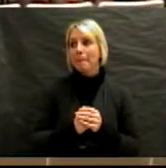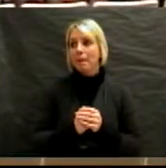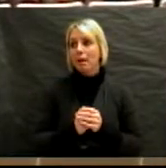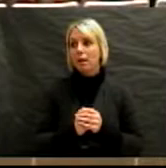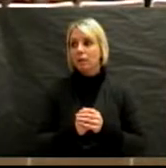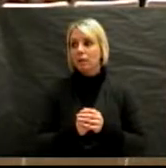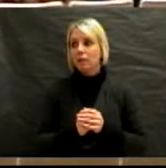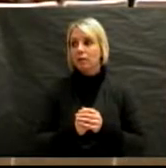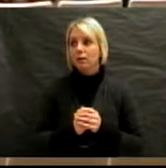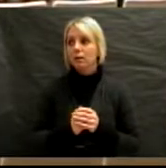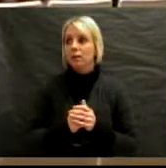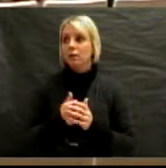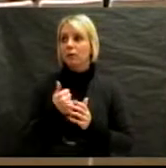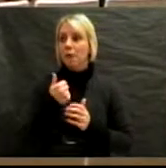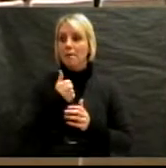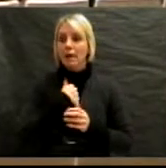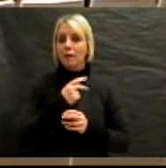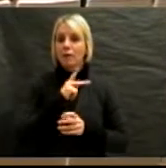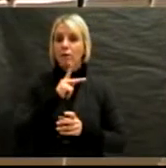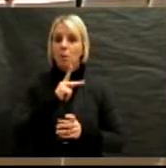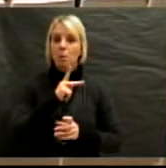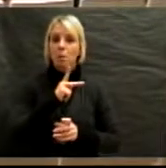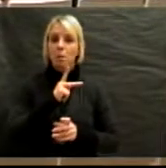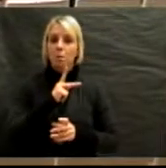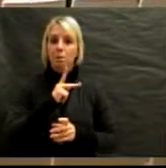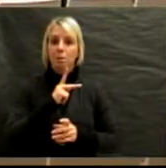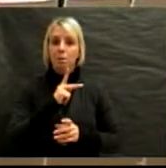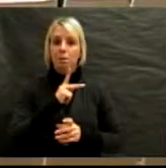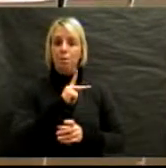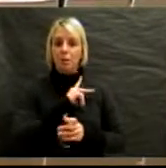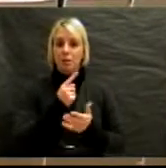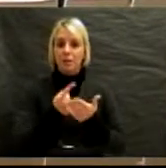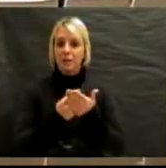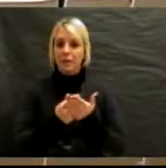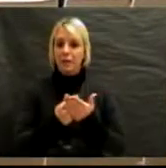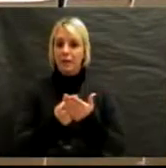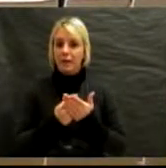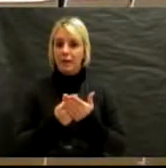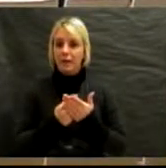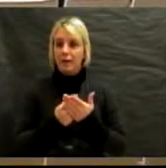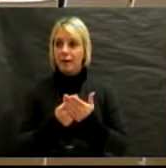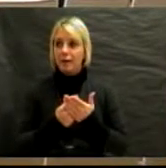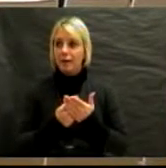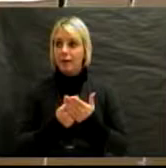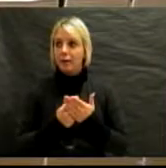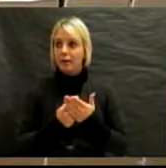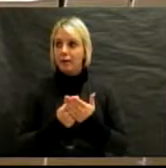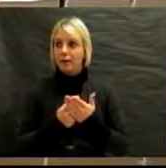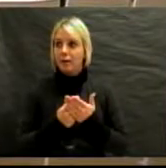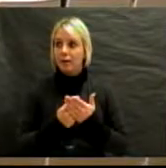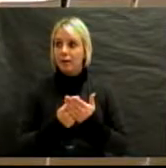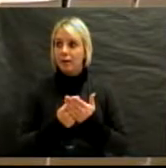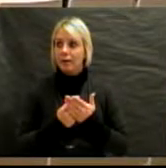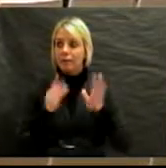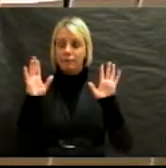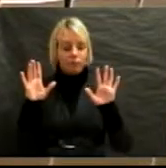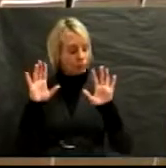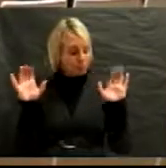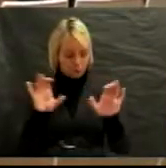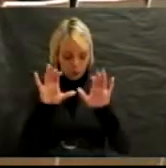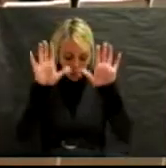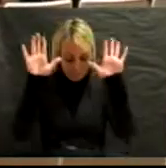debating whether or not to entertain no, I think I'm just going to do it. I'm going to make a motion to amend the motion